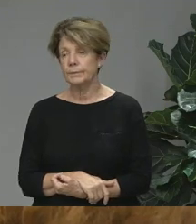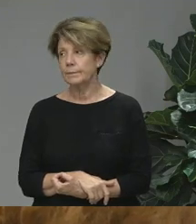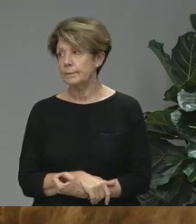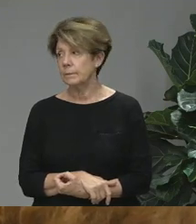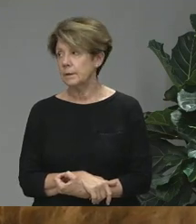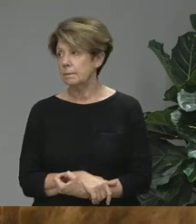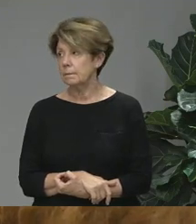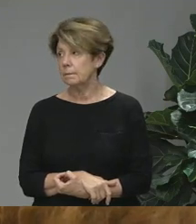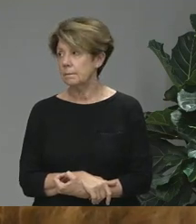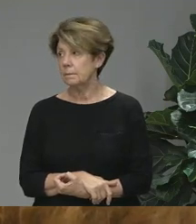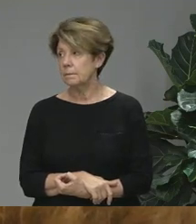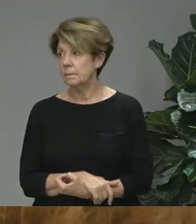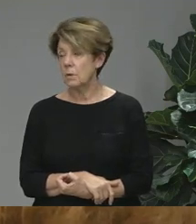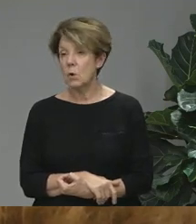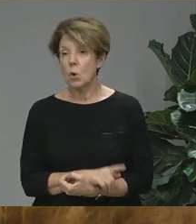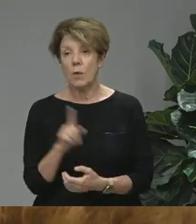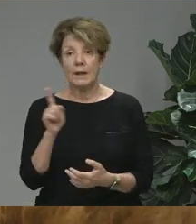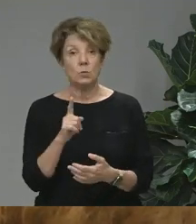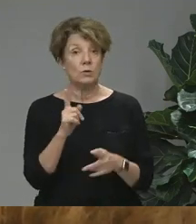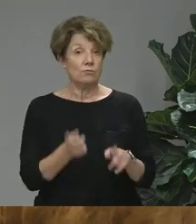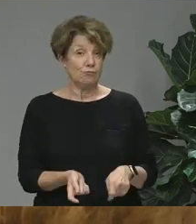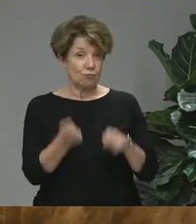that's what seems to be thrown up.